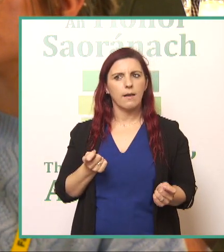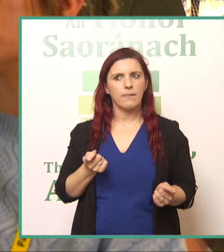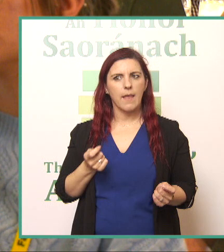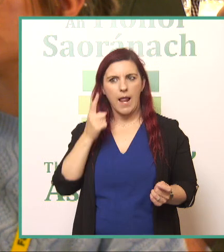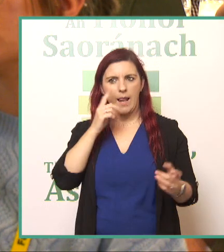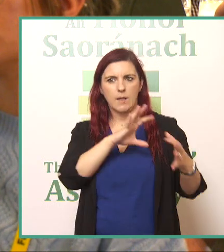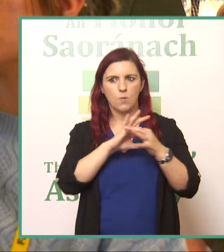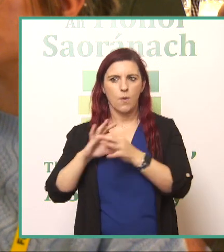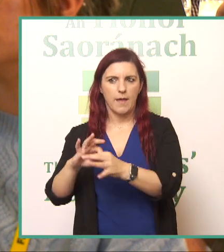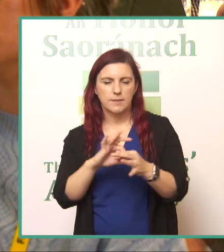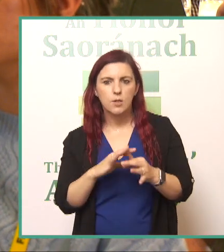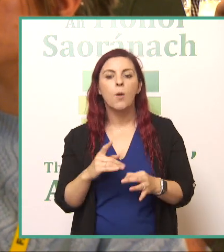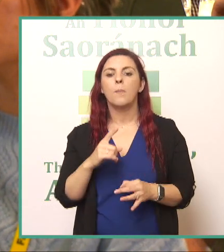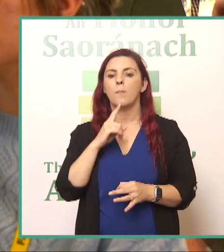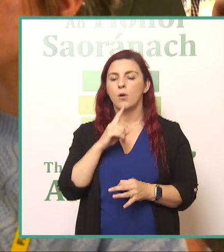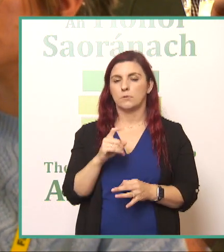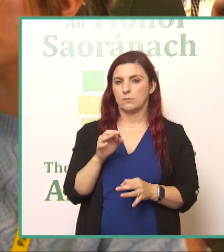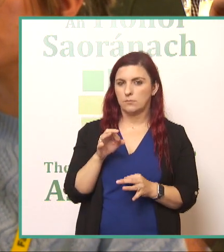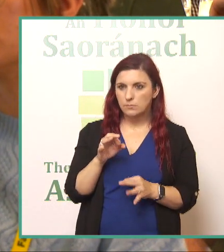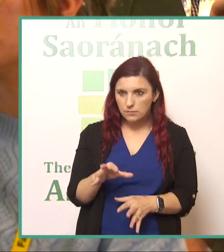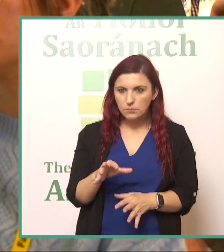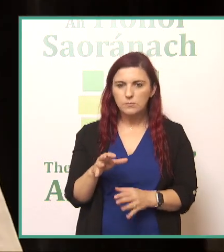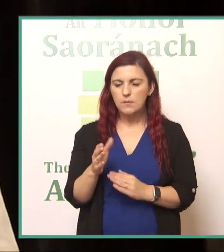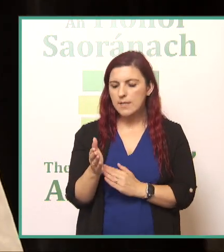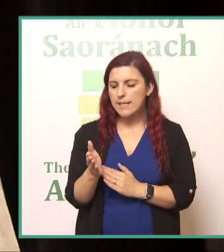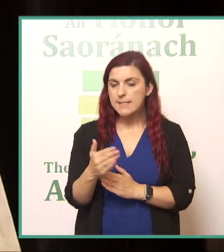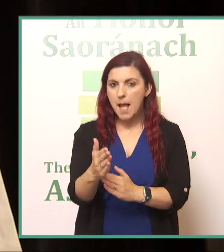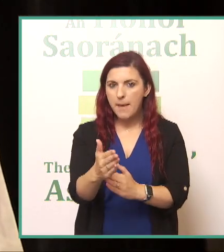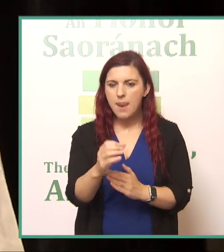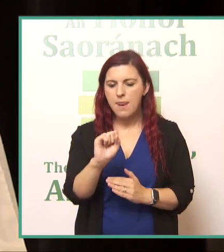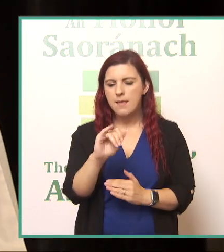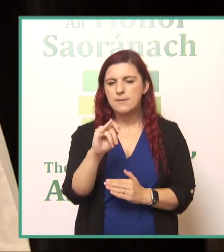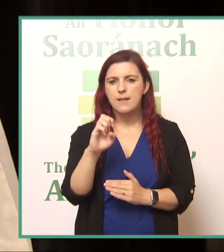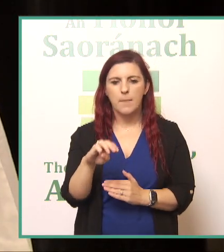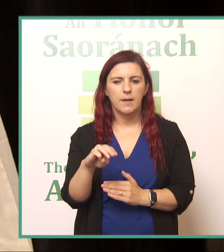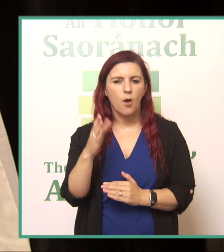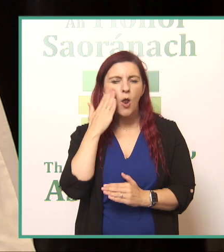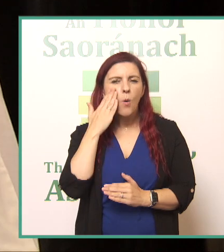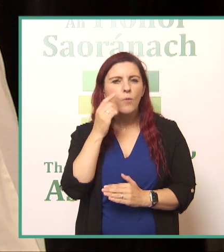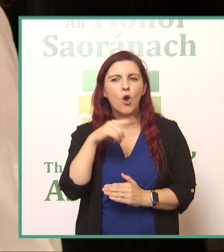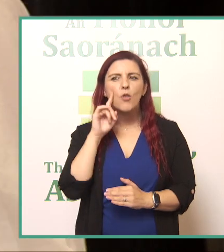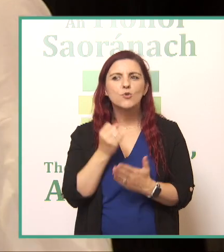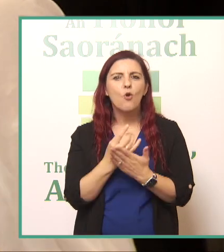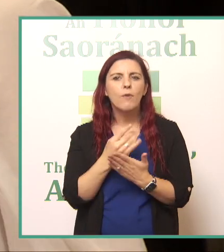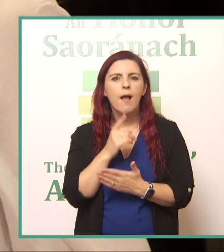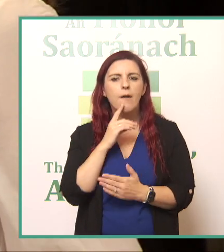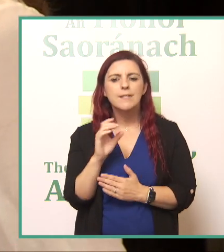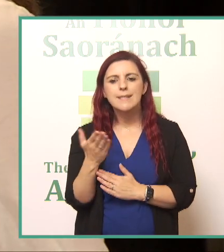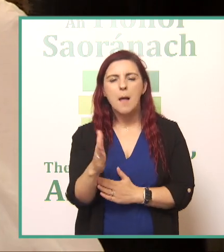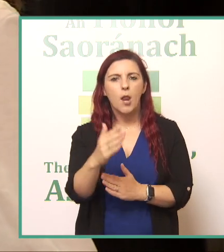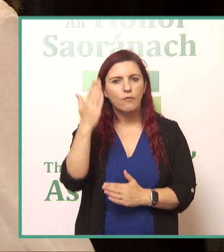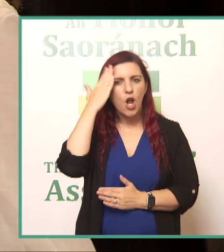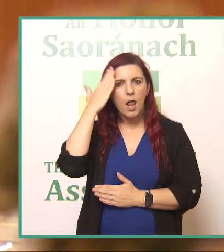Now, by far the highest status fish is the salmon. I mean, some of you will have heard the story of the salmon of knowledge, and it just runs